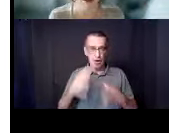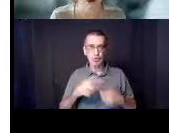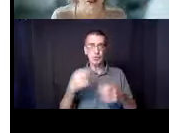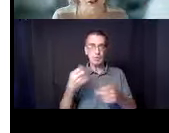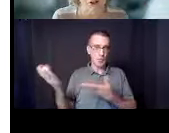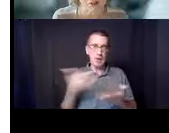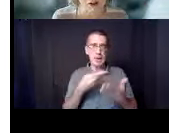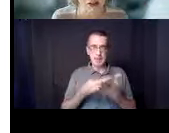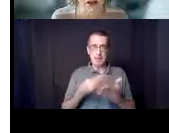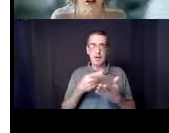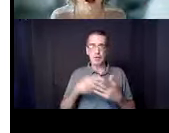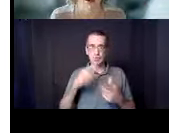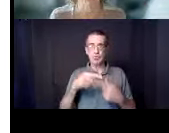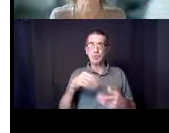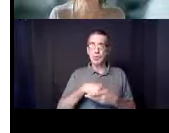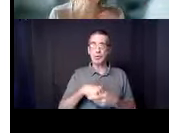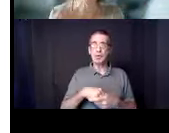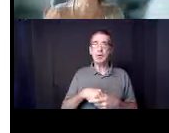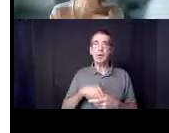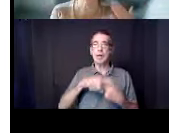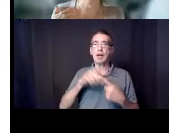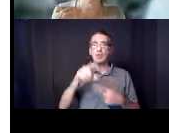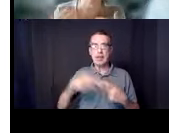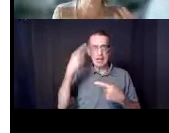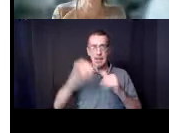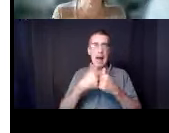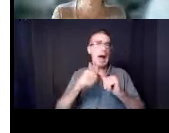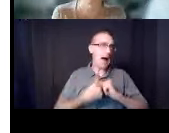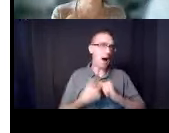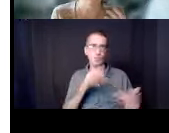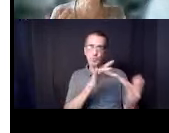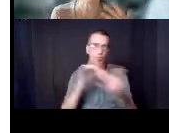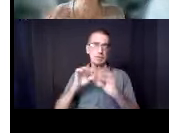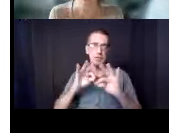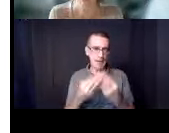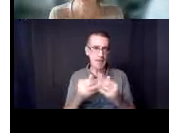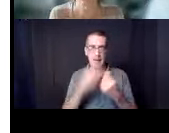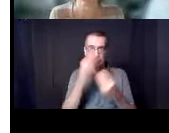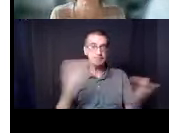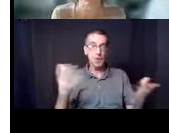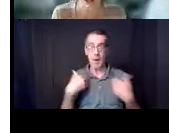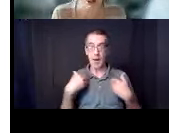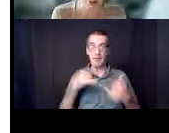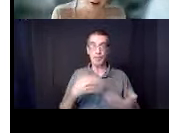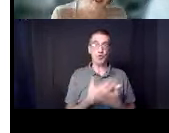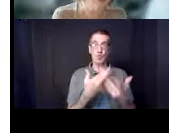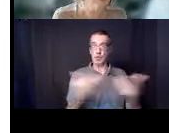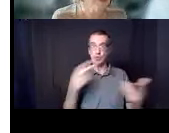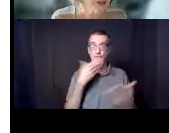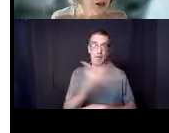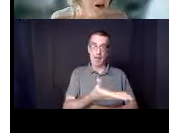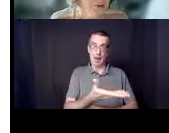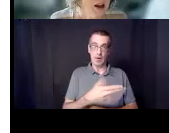rescue plan money to your community, then you need to think about how you're going to reach families to let them know all those new resources are there.